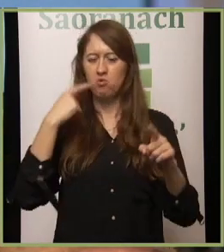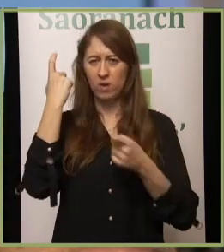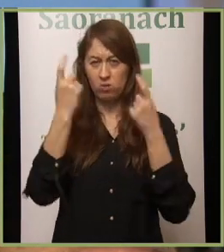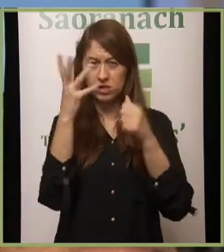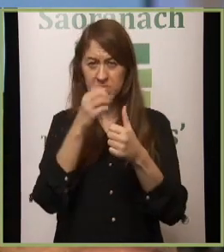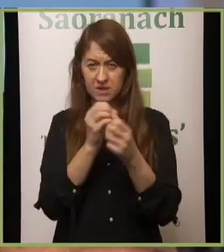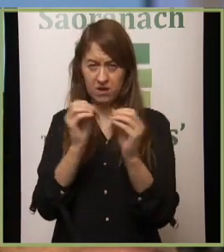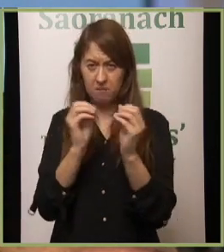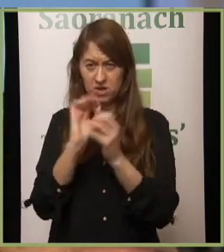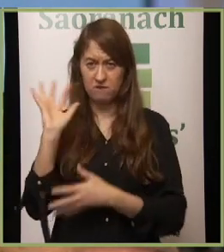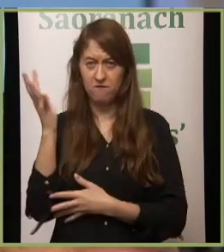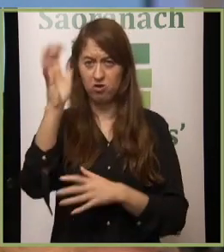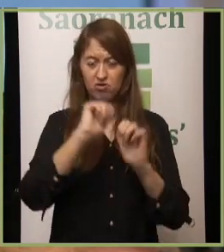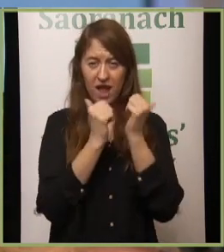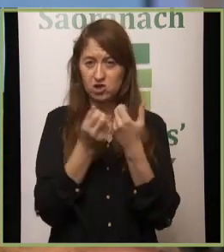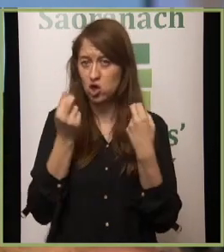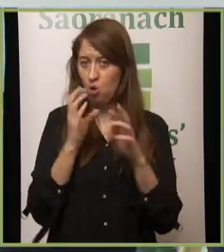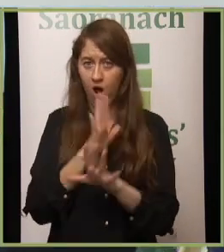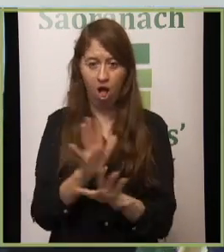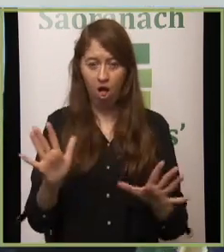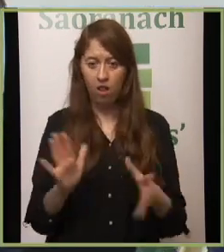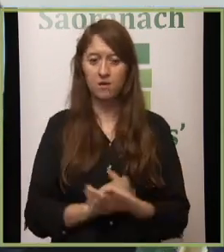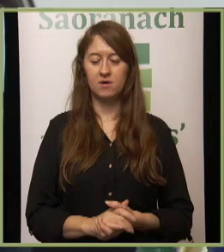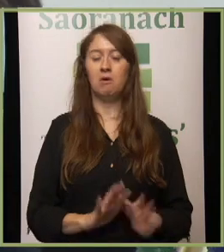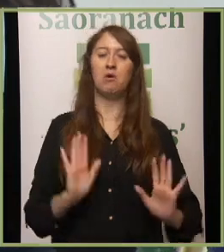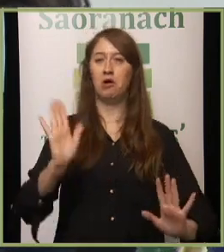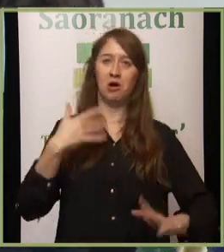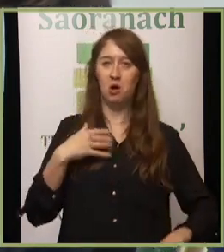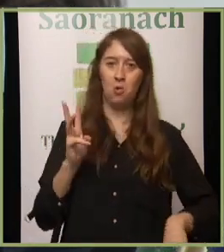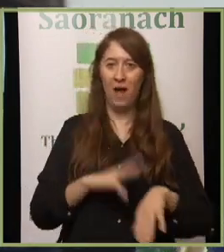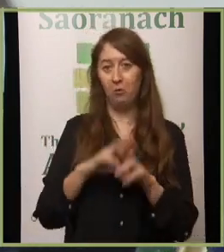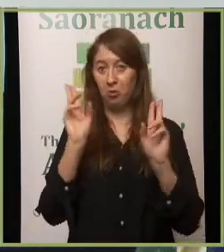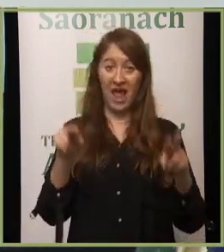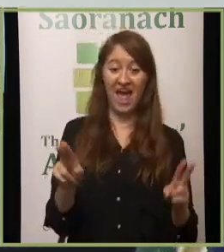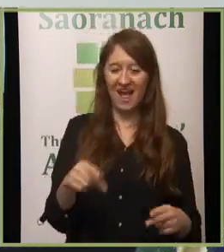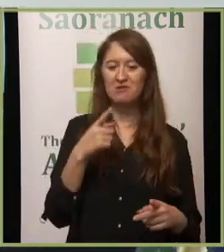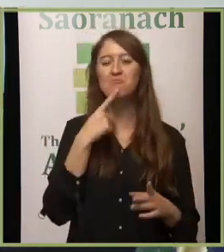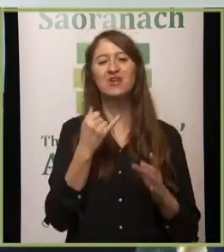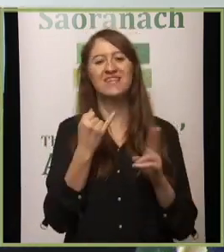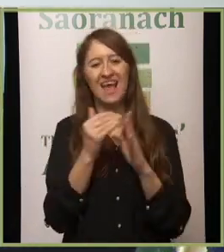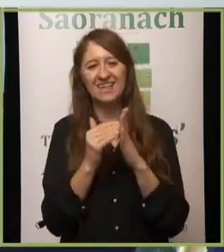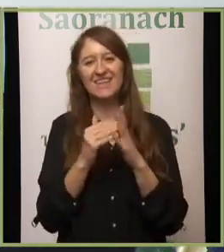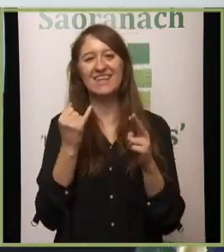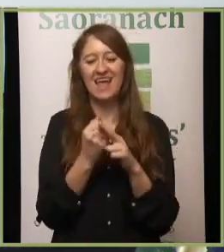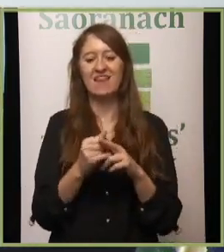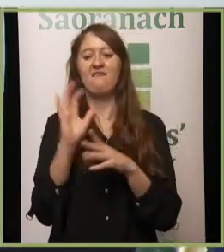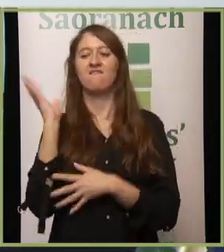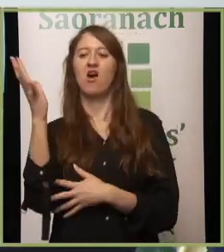here? Or are we referring to... Well, I mean, we could be referring to a lot, but it's within the forestry section.